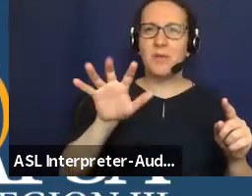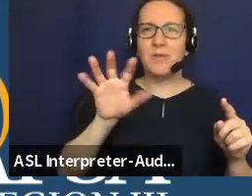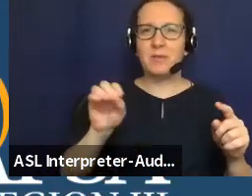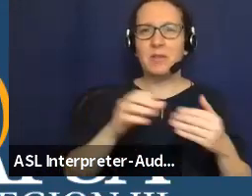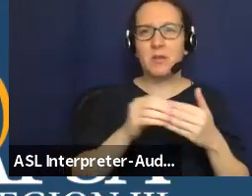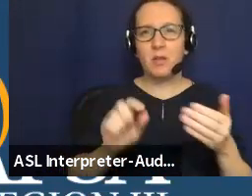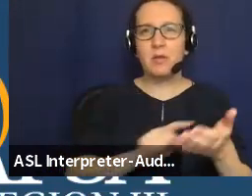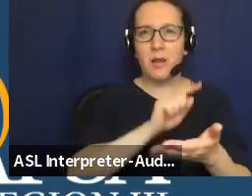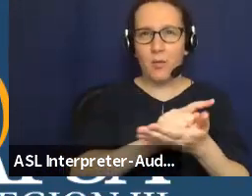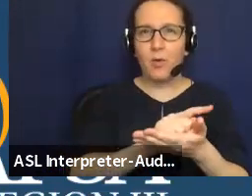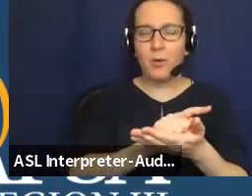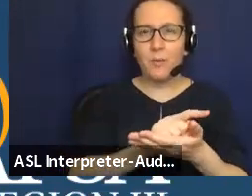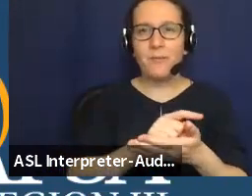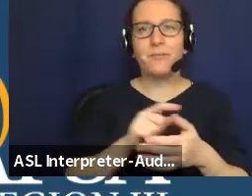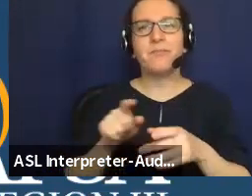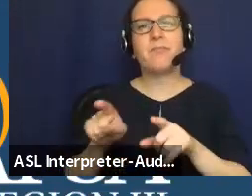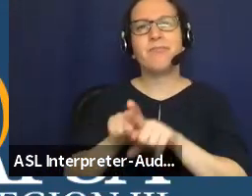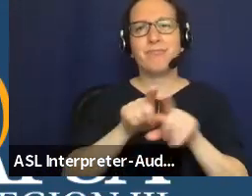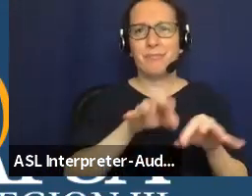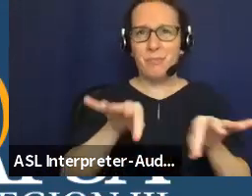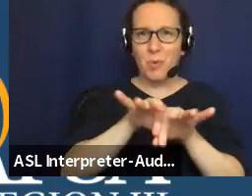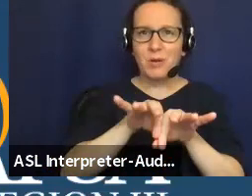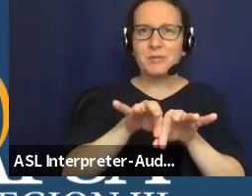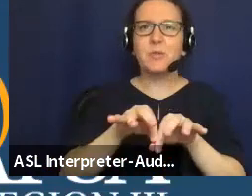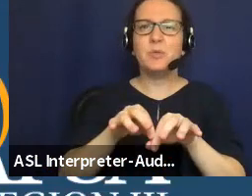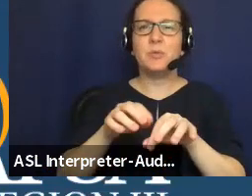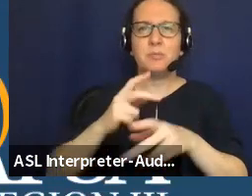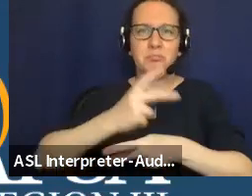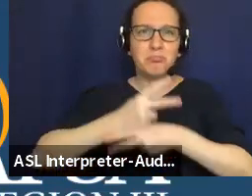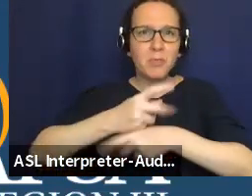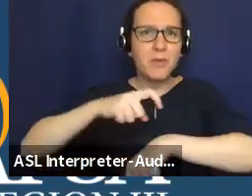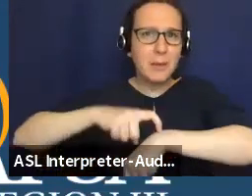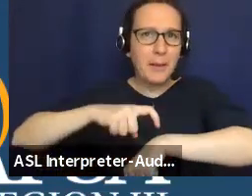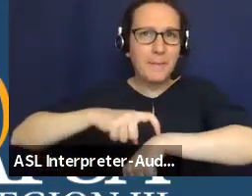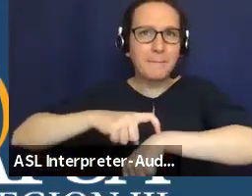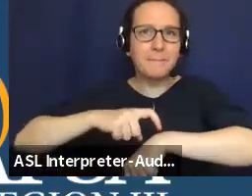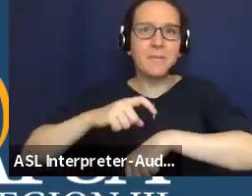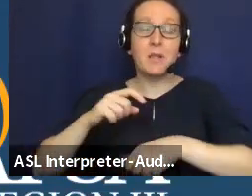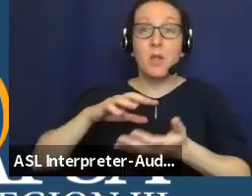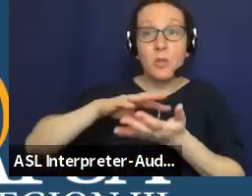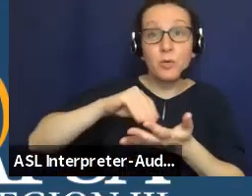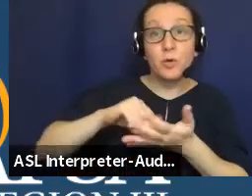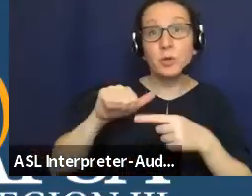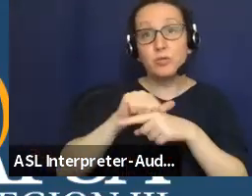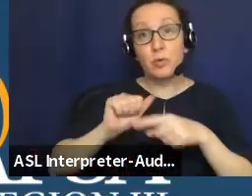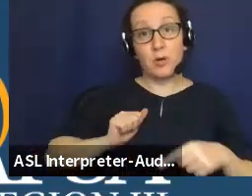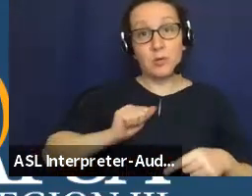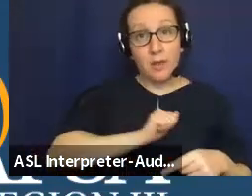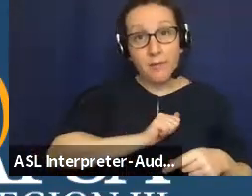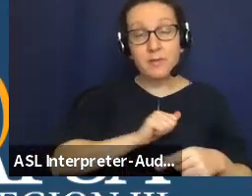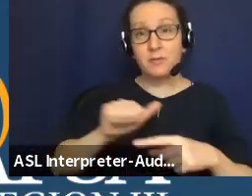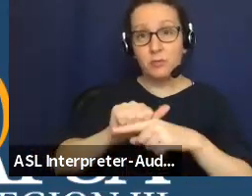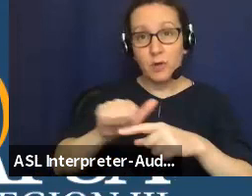hour. It's also important to budget for time. As we're all learning and training ourselves and training others,